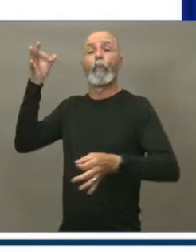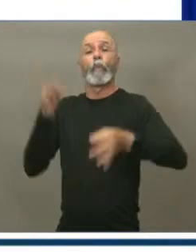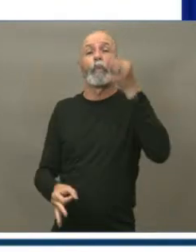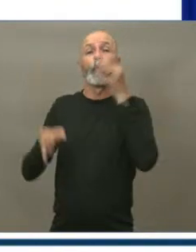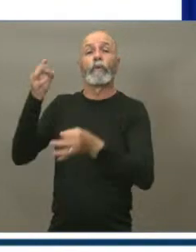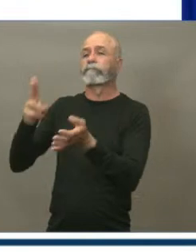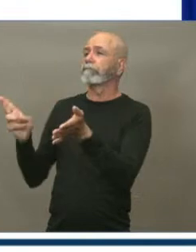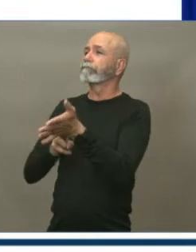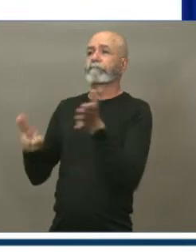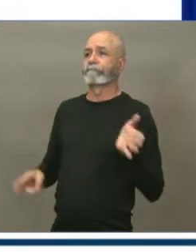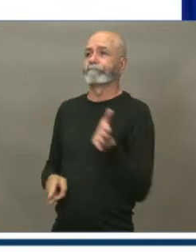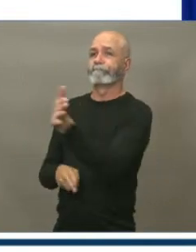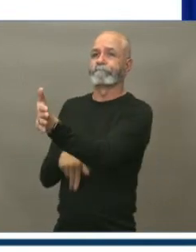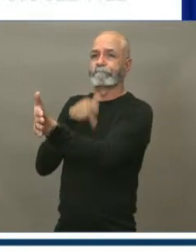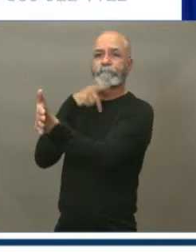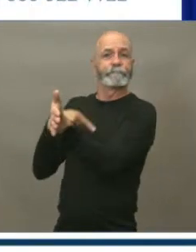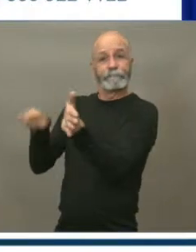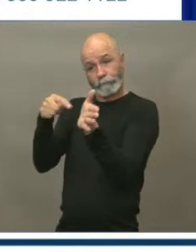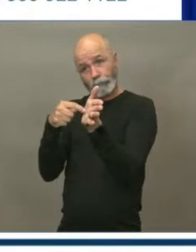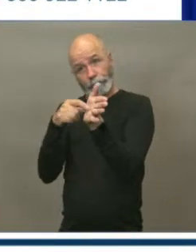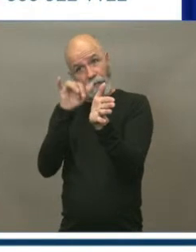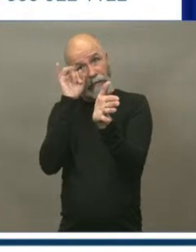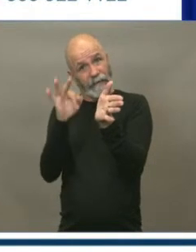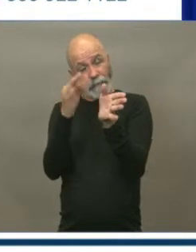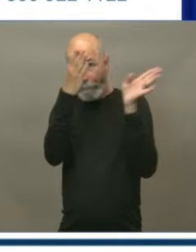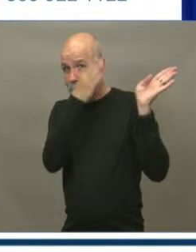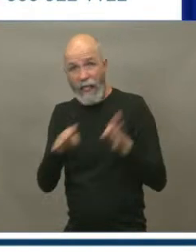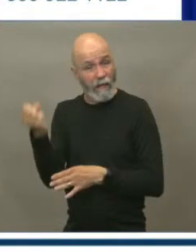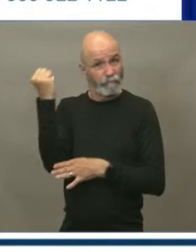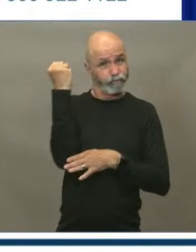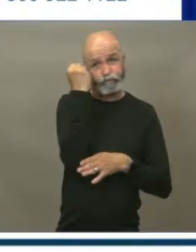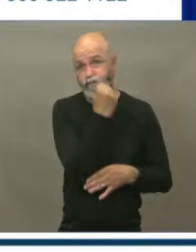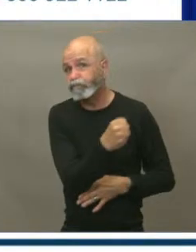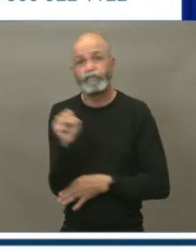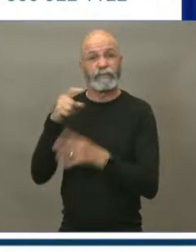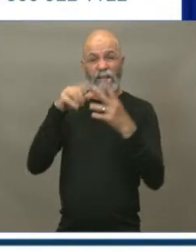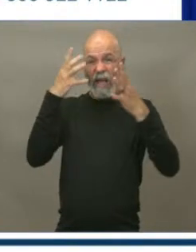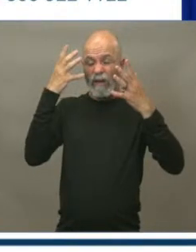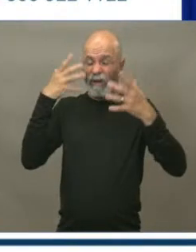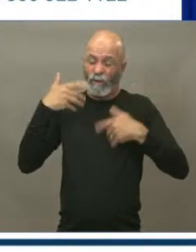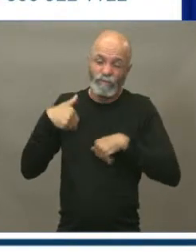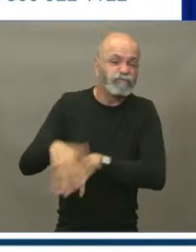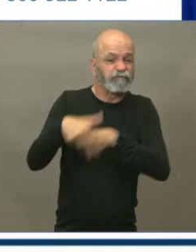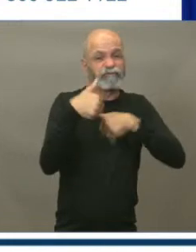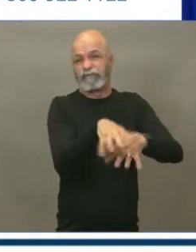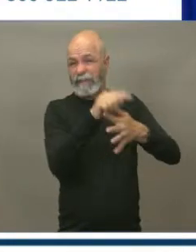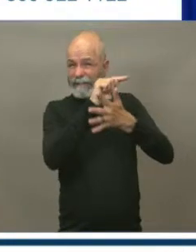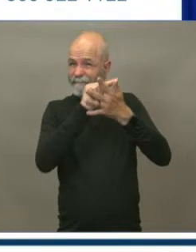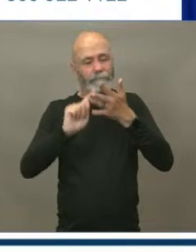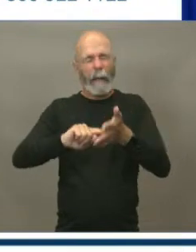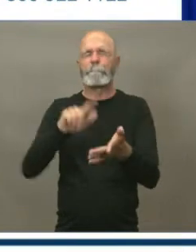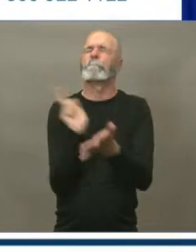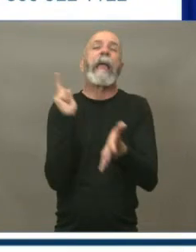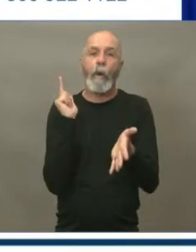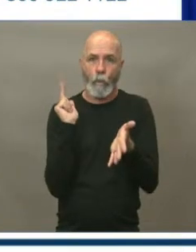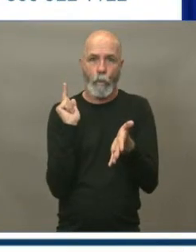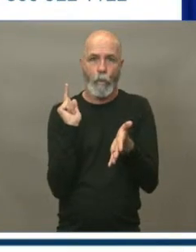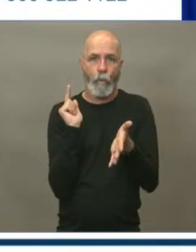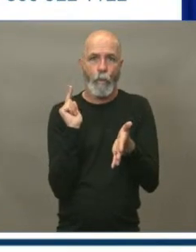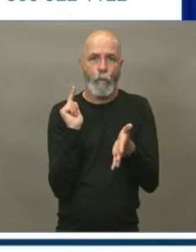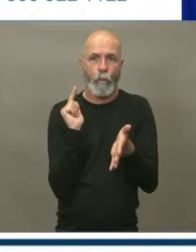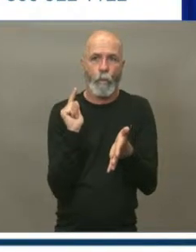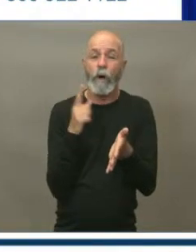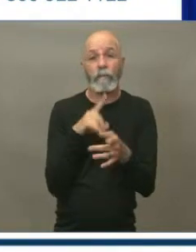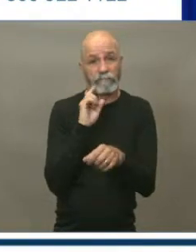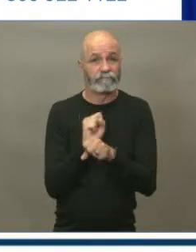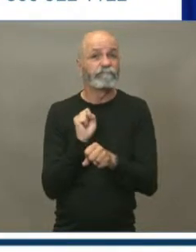any other from organizing, preventing, and participating in a gathering against the protocols. I am personally